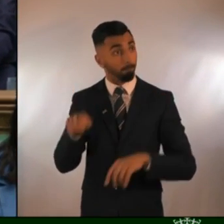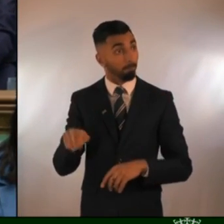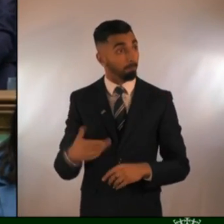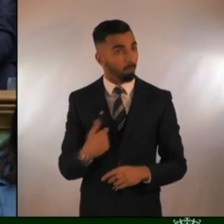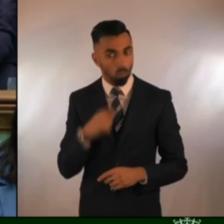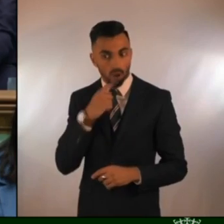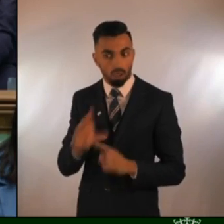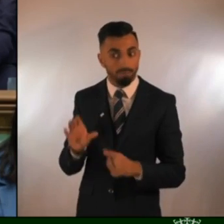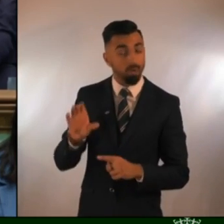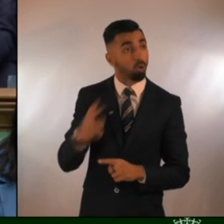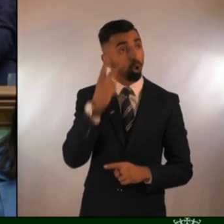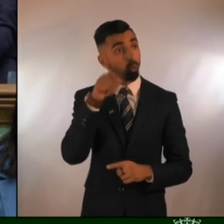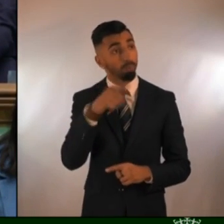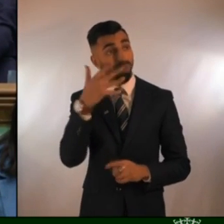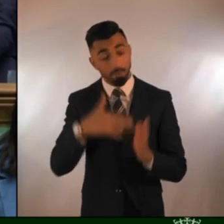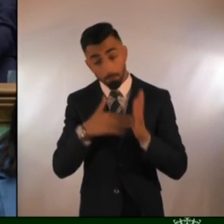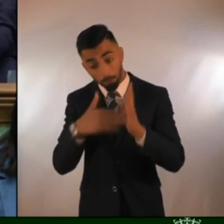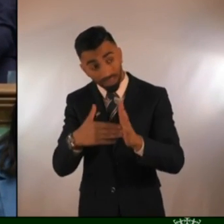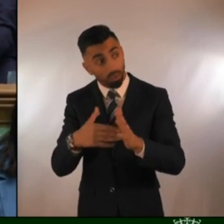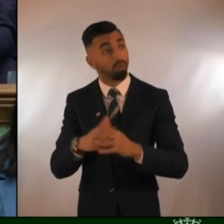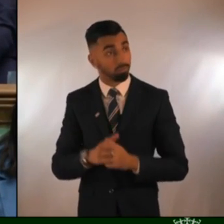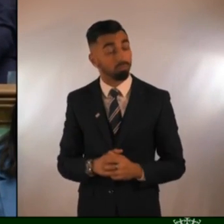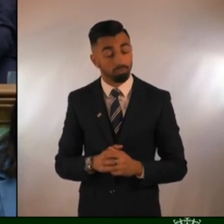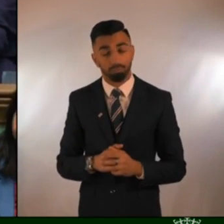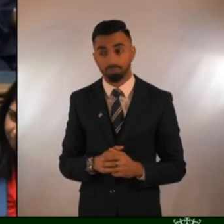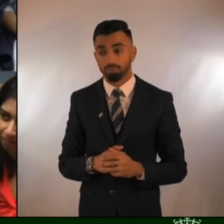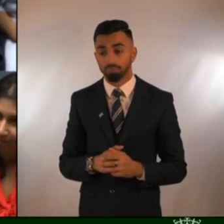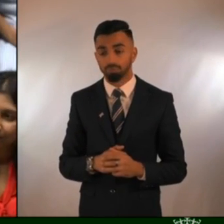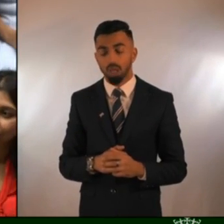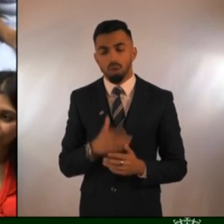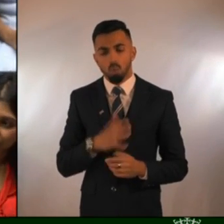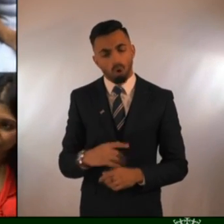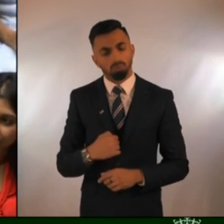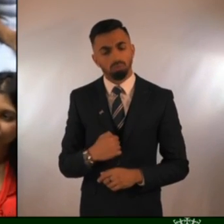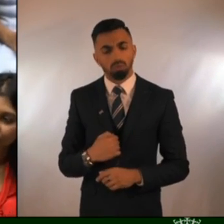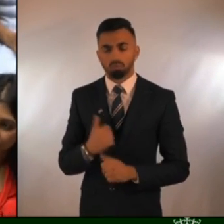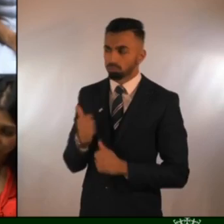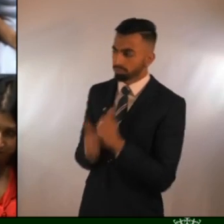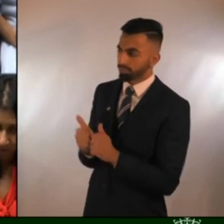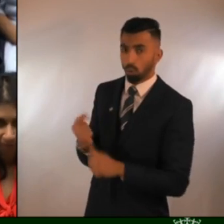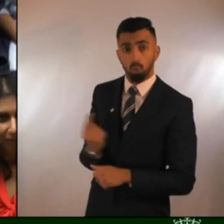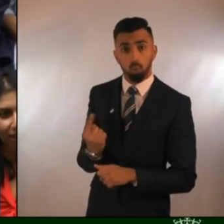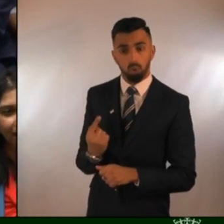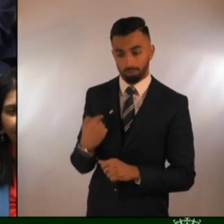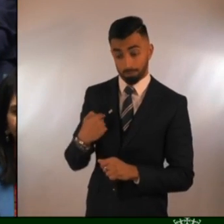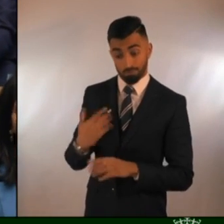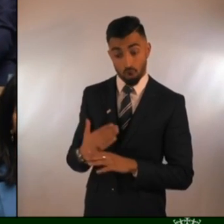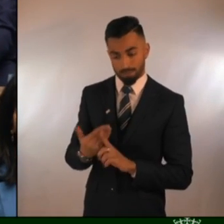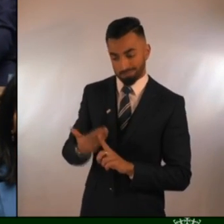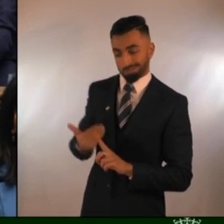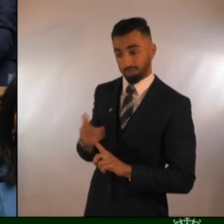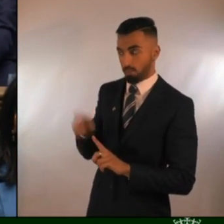Next, I'd like to take the opportunity to pay tribute to my predecessor and friend, the right honourable member for Bromsgrove.